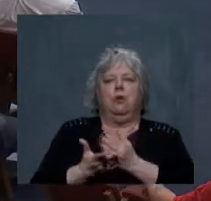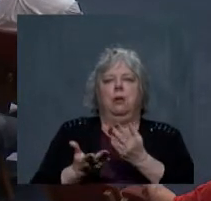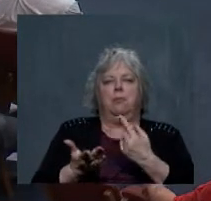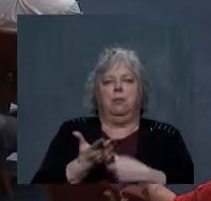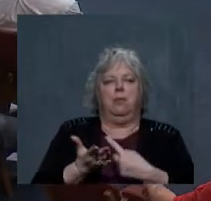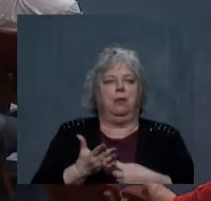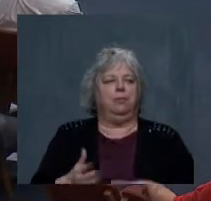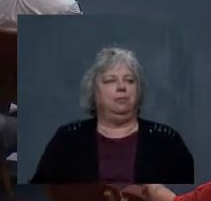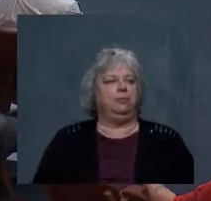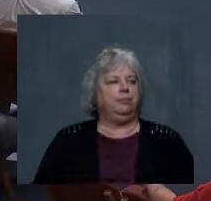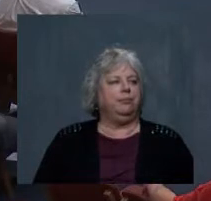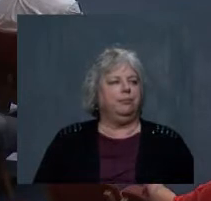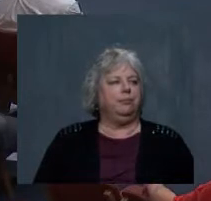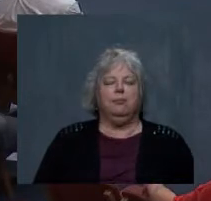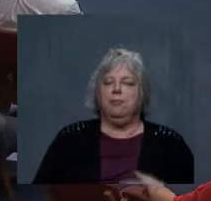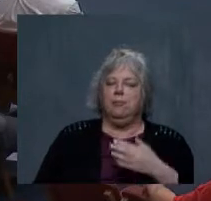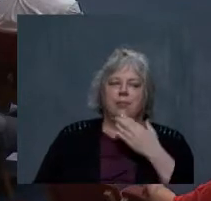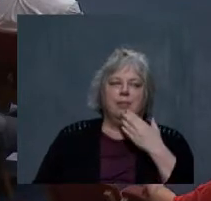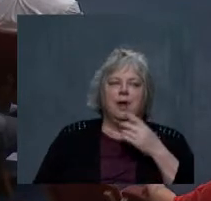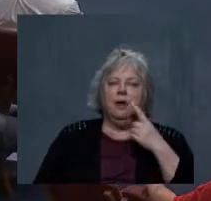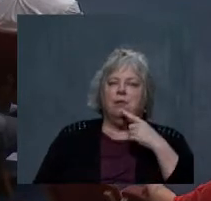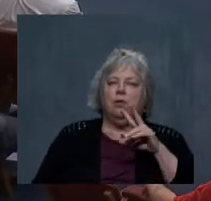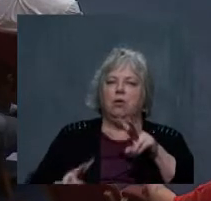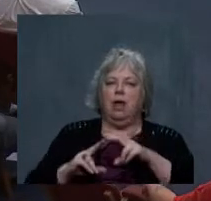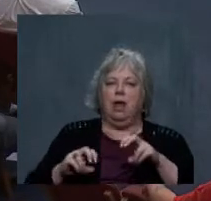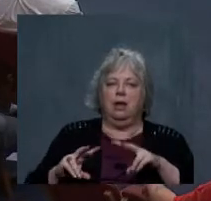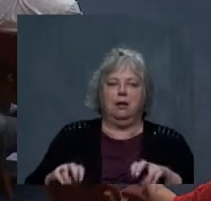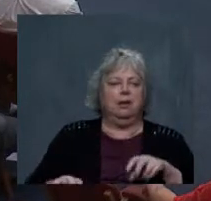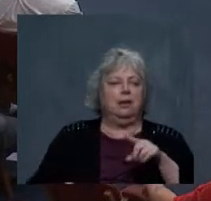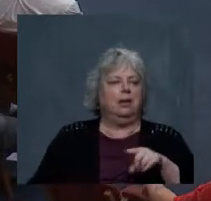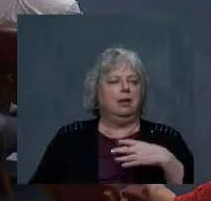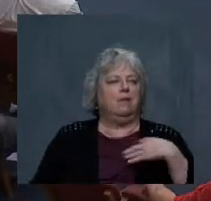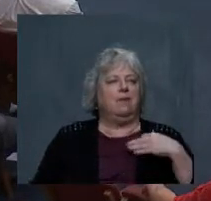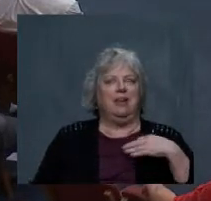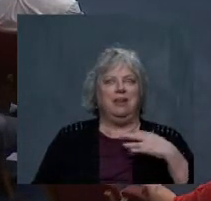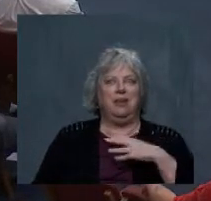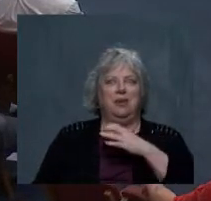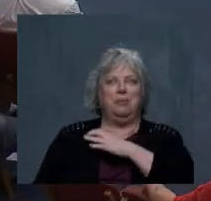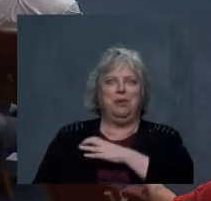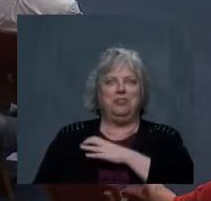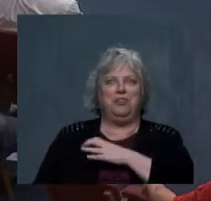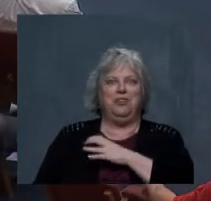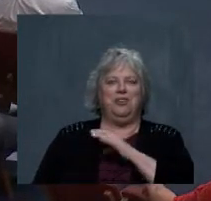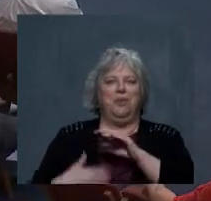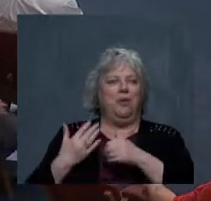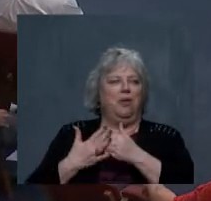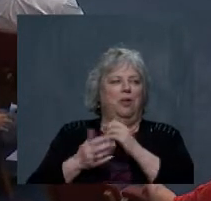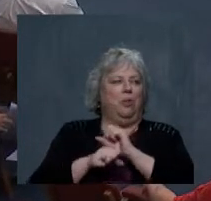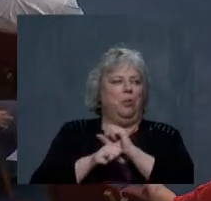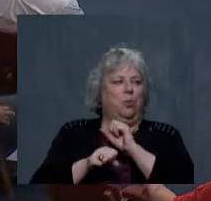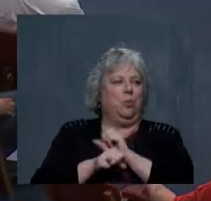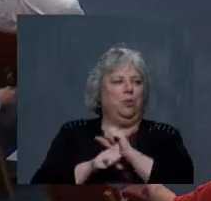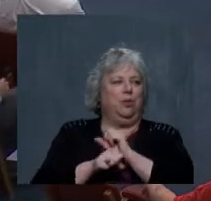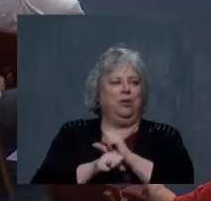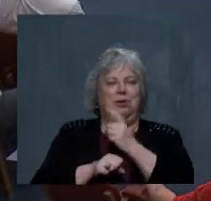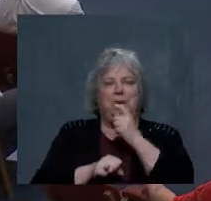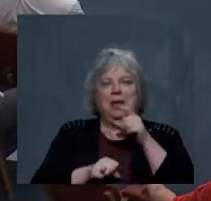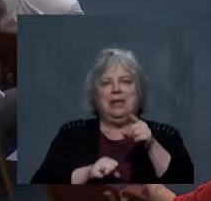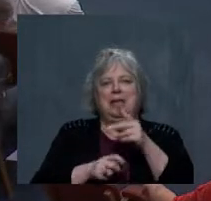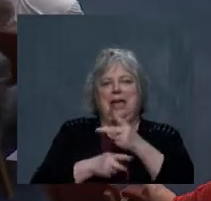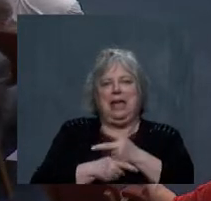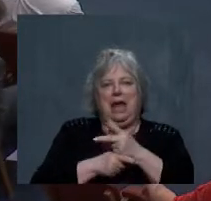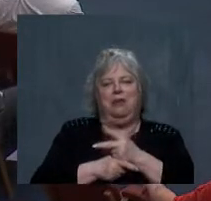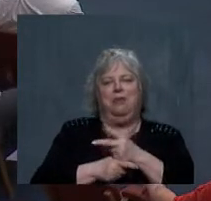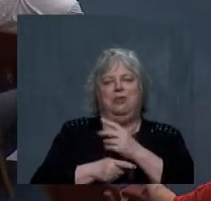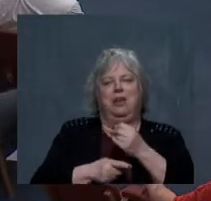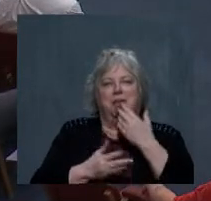Thank you for your analysis. Oh, I just want to remind y'all this is a volunteer commission, so all of that work, it's because he cares and he's a good guy.